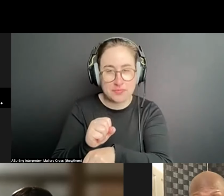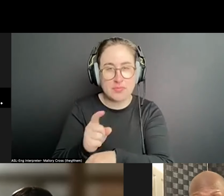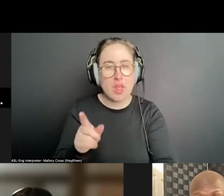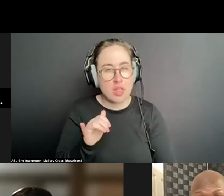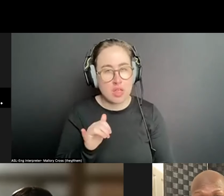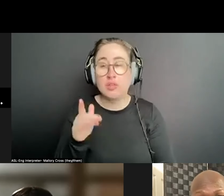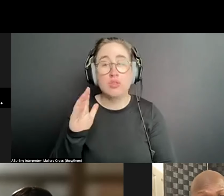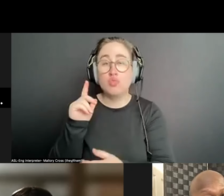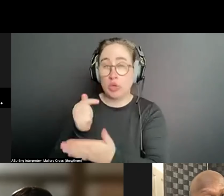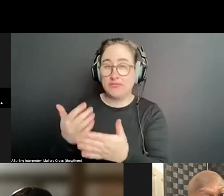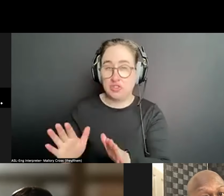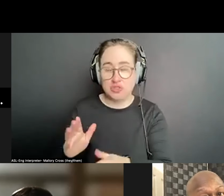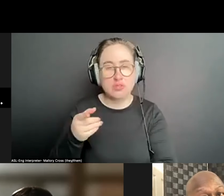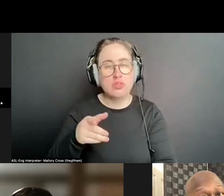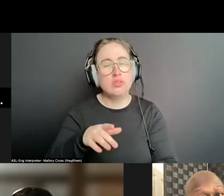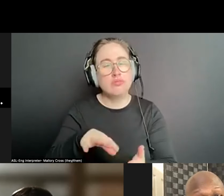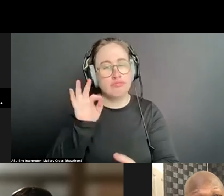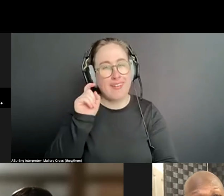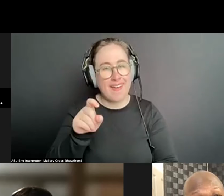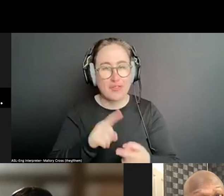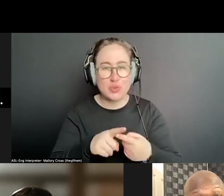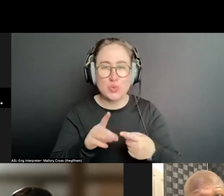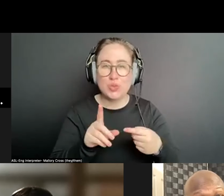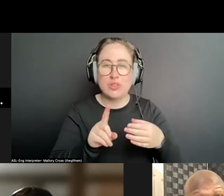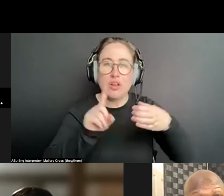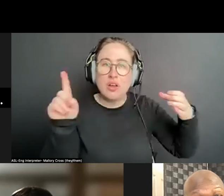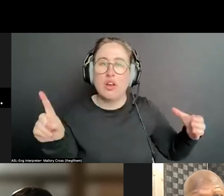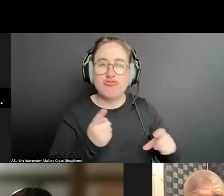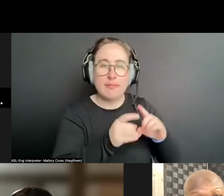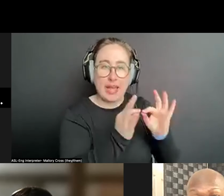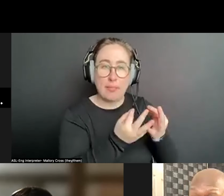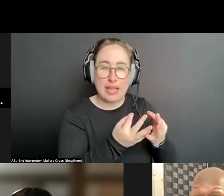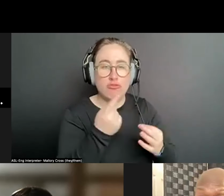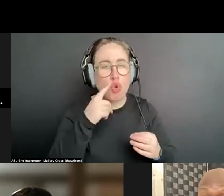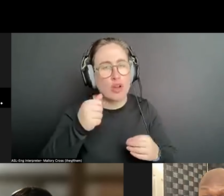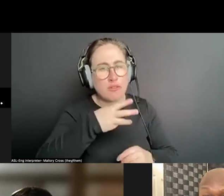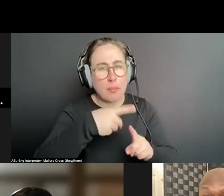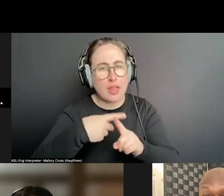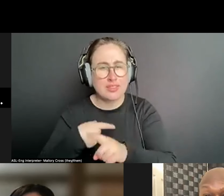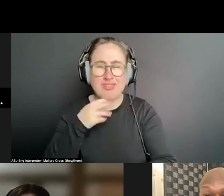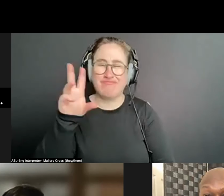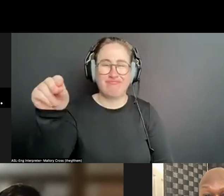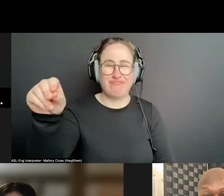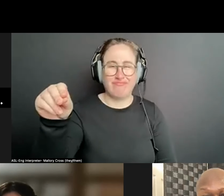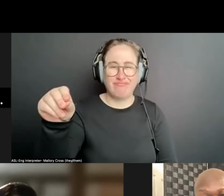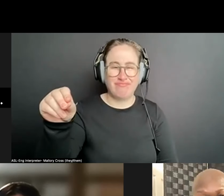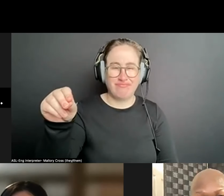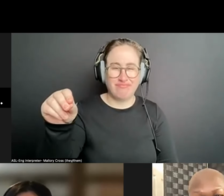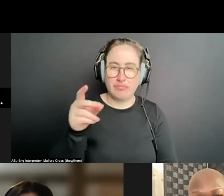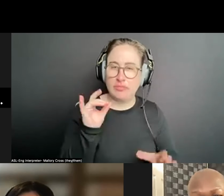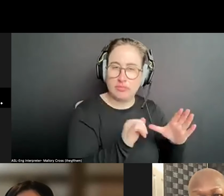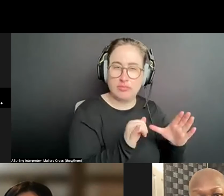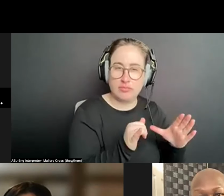he graduated, he found out that he was gonna have to be away from the family for months at a time, and he wouldn't go. So Dad was just